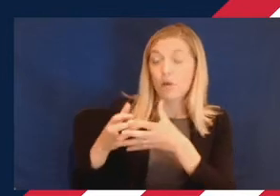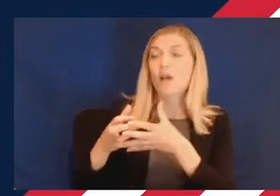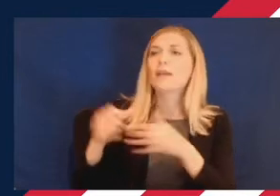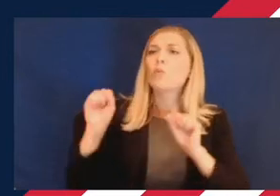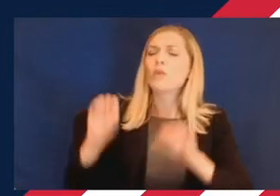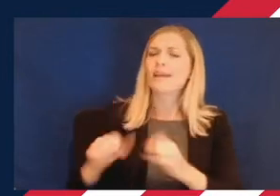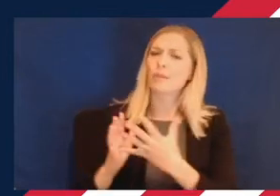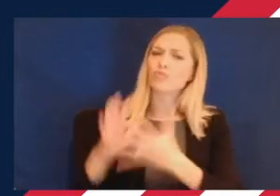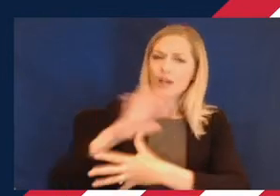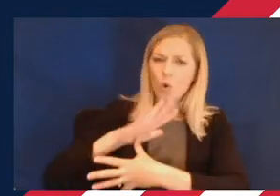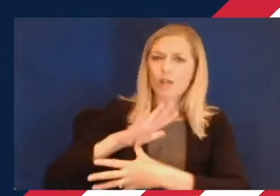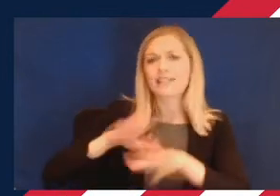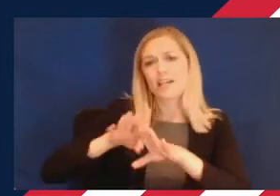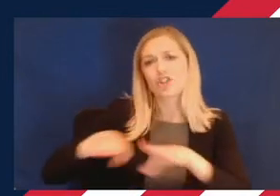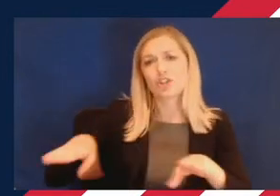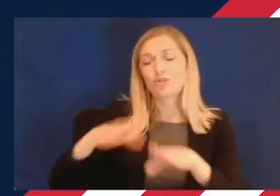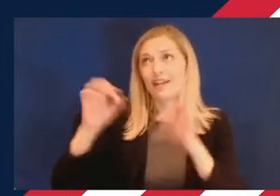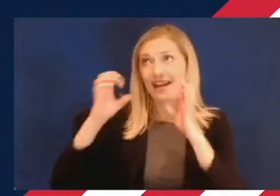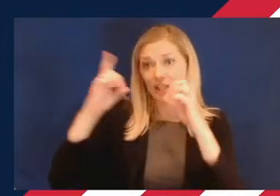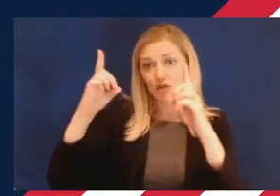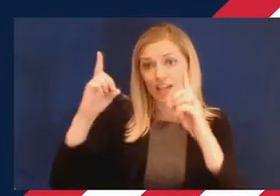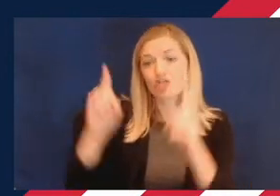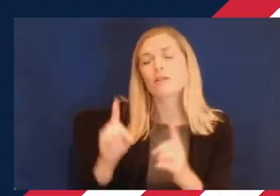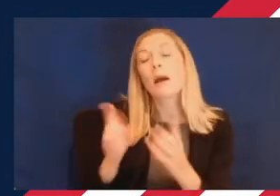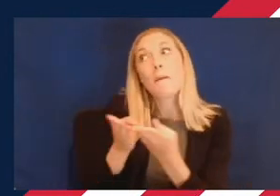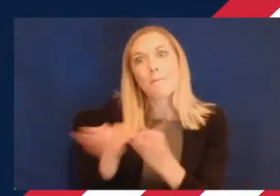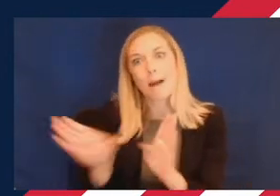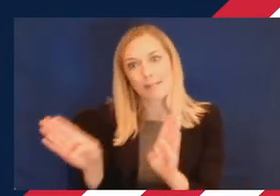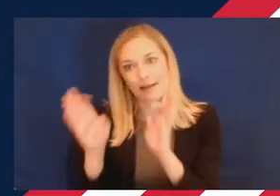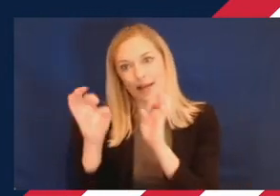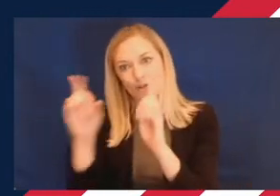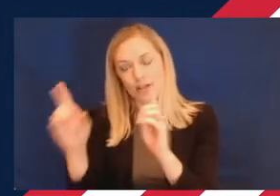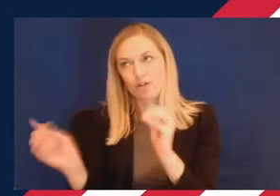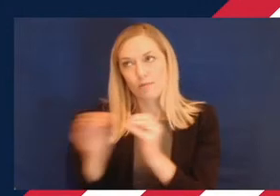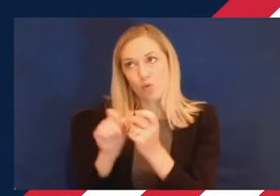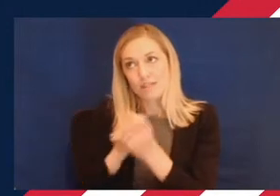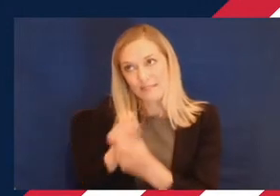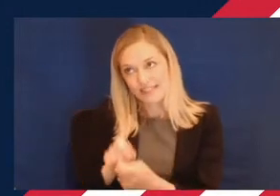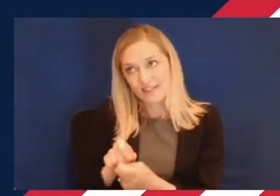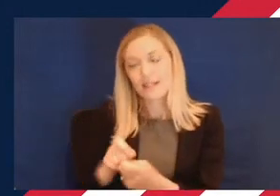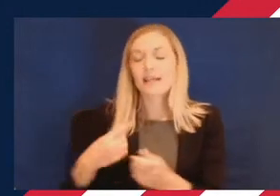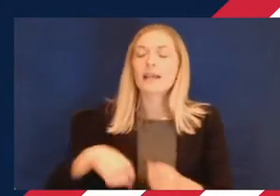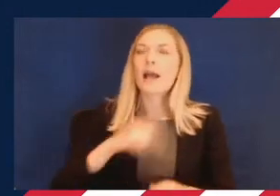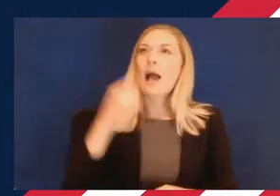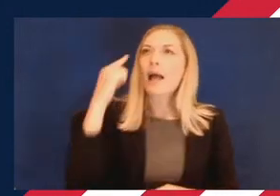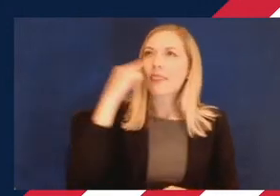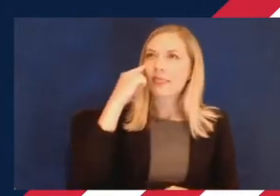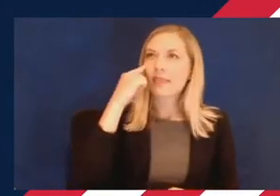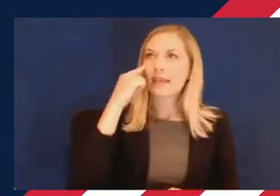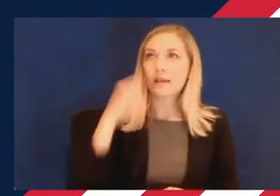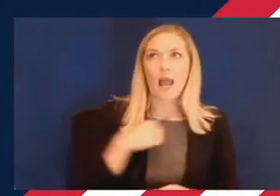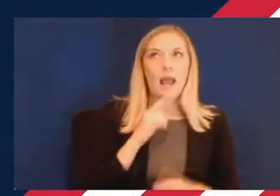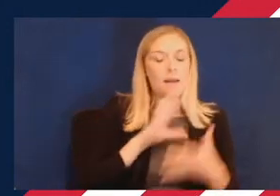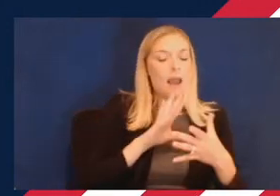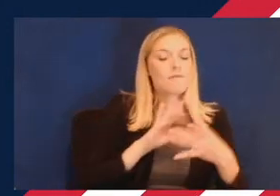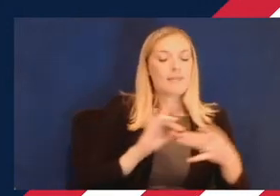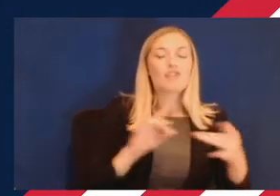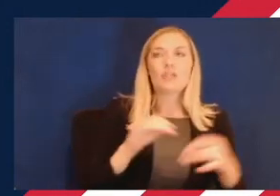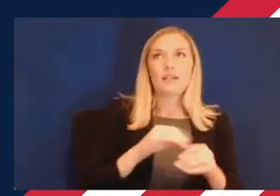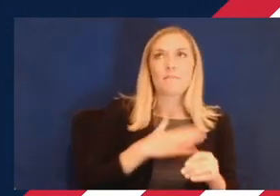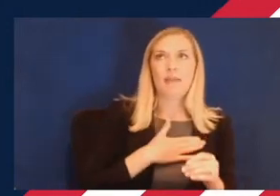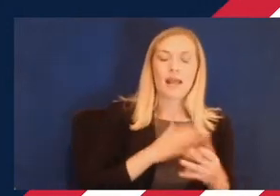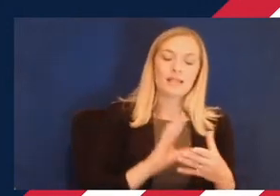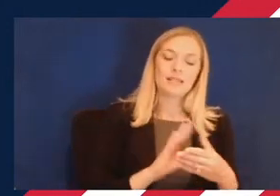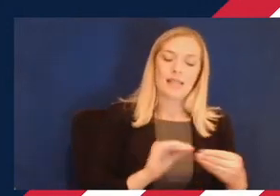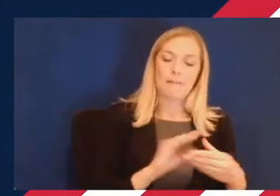in this country, public education more specifically. I think that I mentioned in my statement, being true to the promise